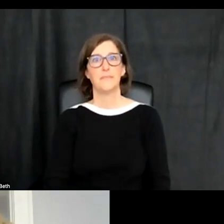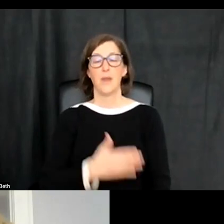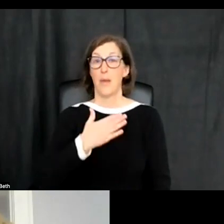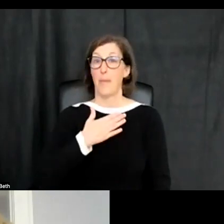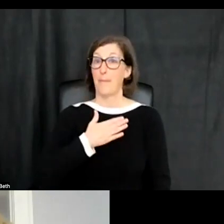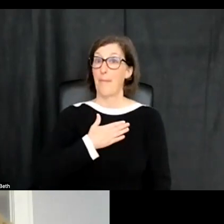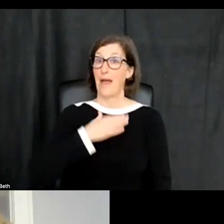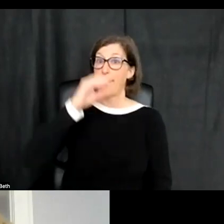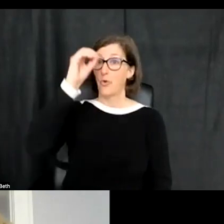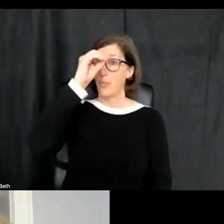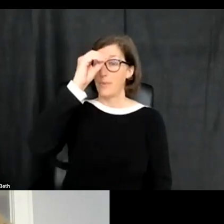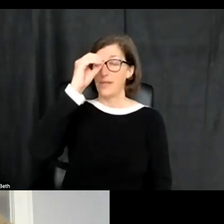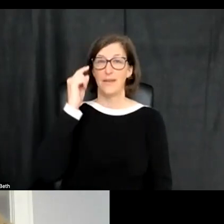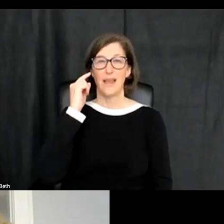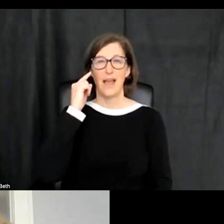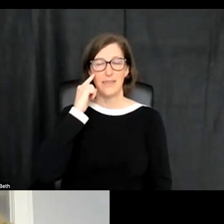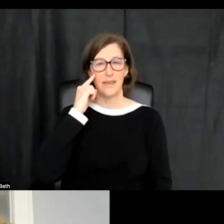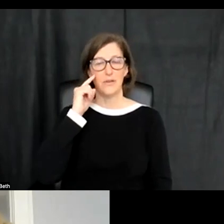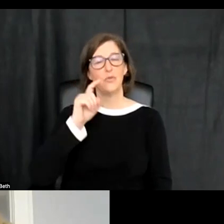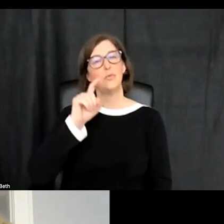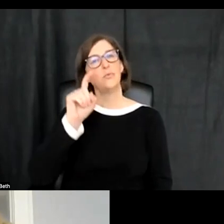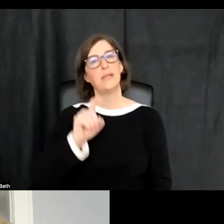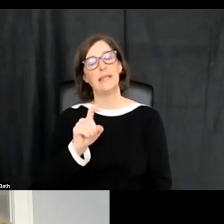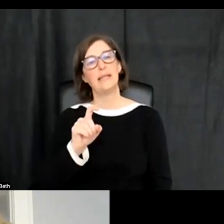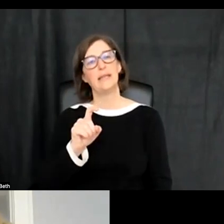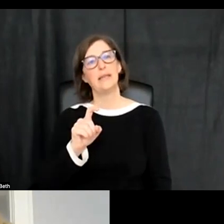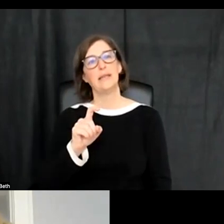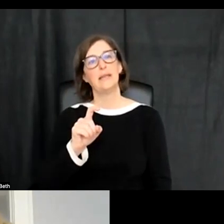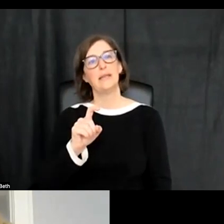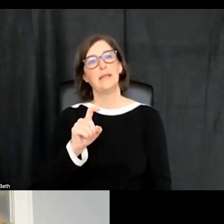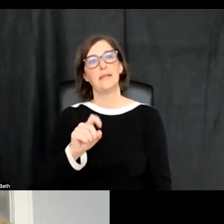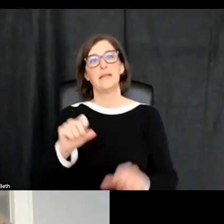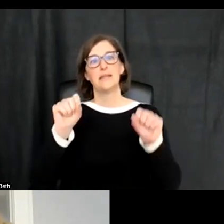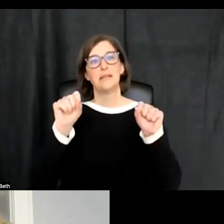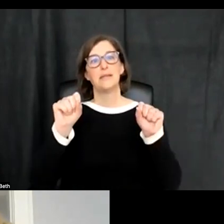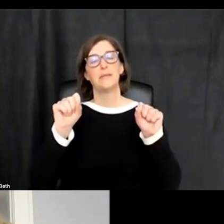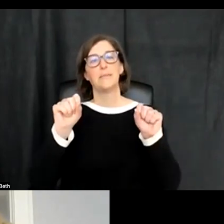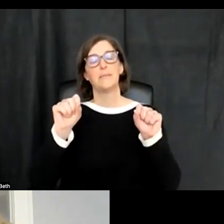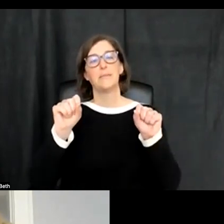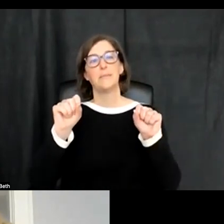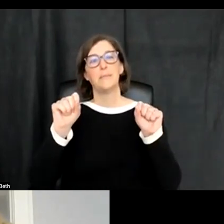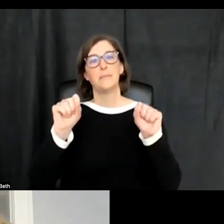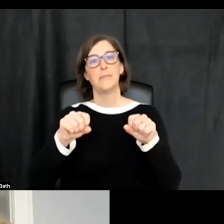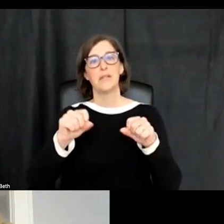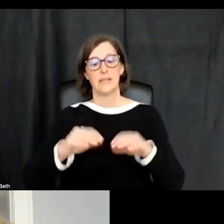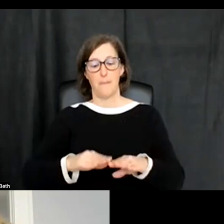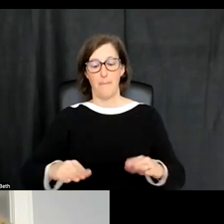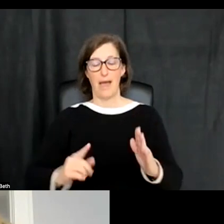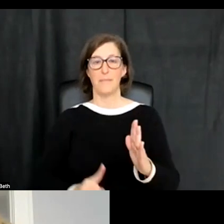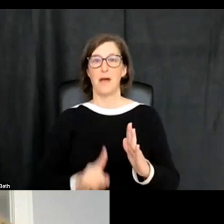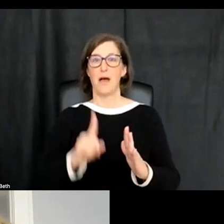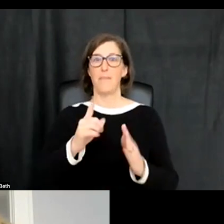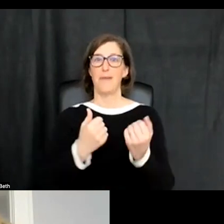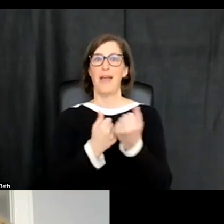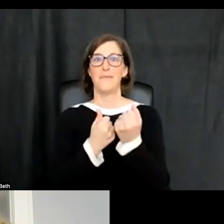opinion, I think we would need to capacitate. We do the bottom-up advocacy.